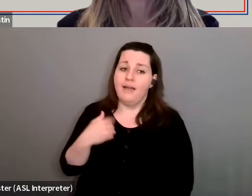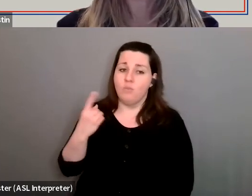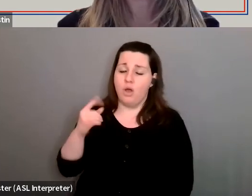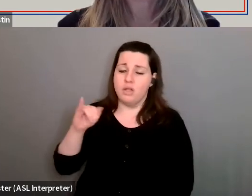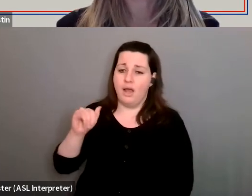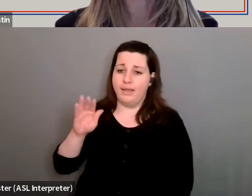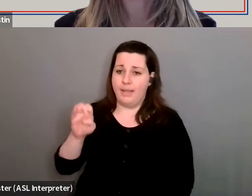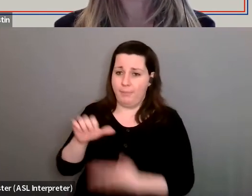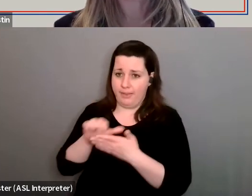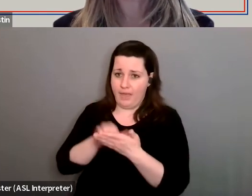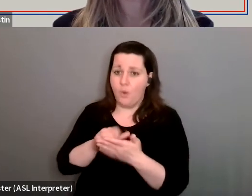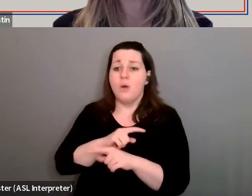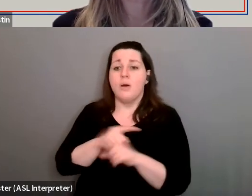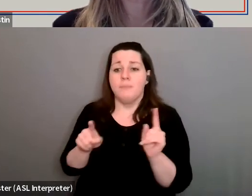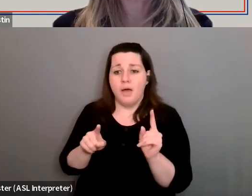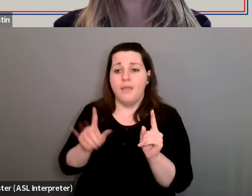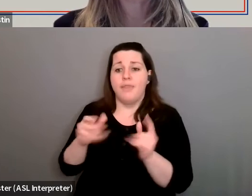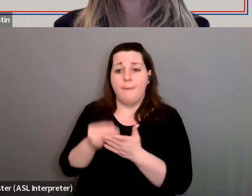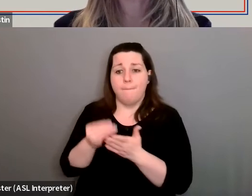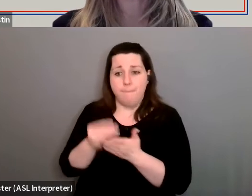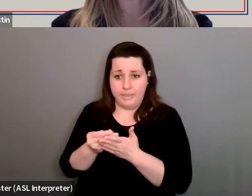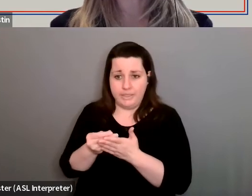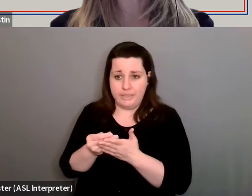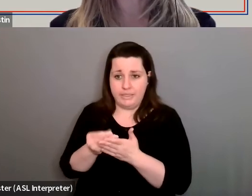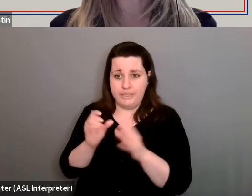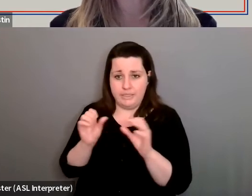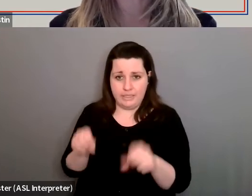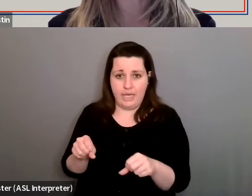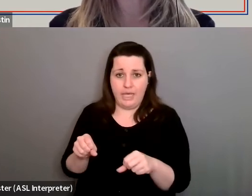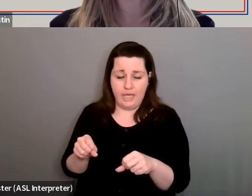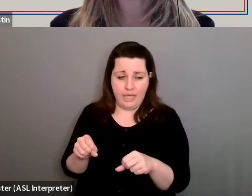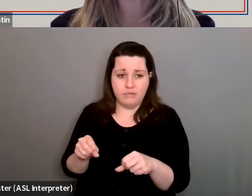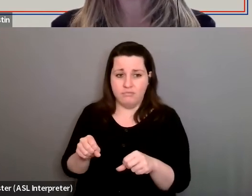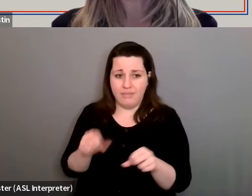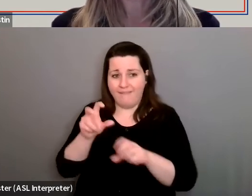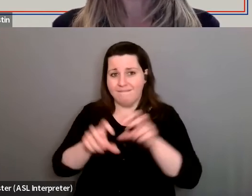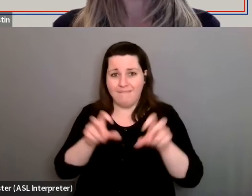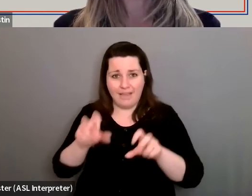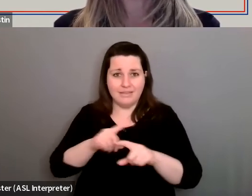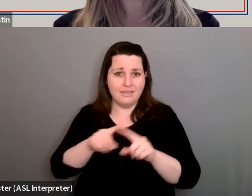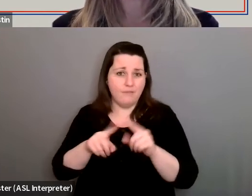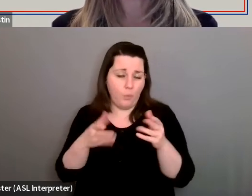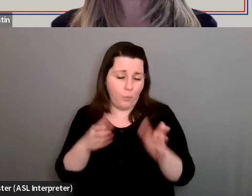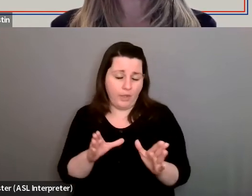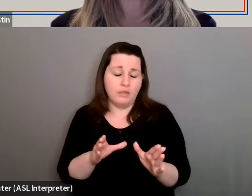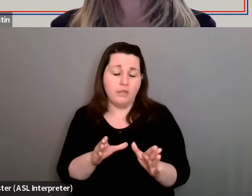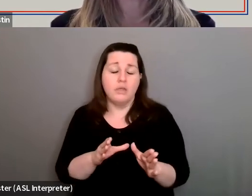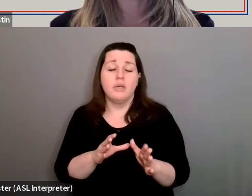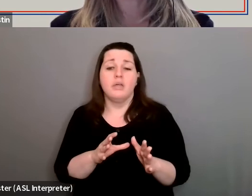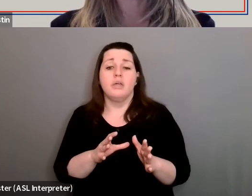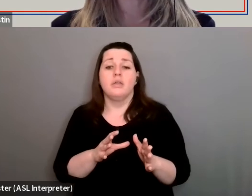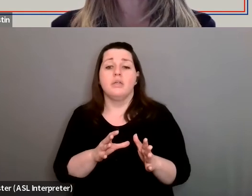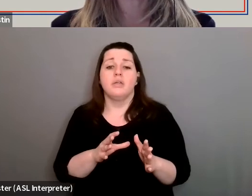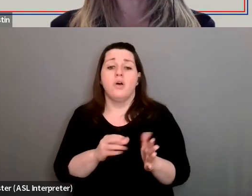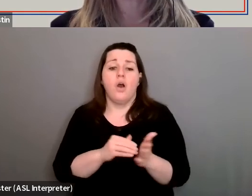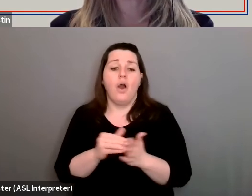account, but you can invest that money in, a variety of different investments. And what a lot of times we might see is somebody